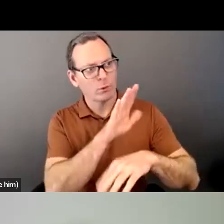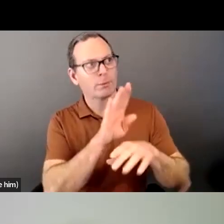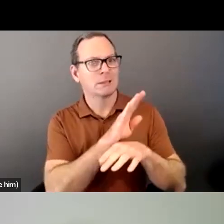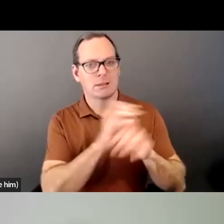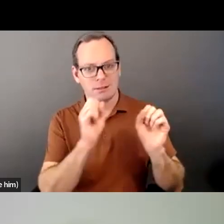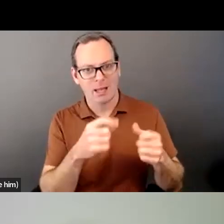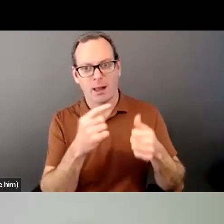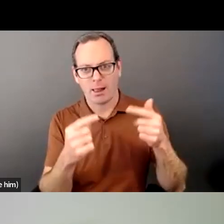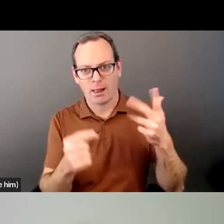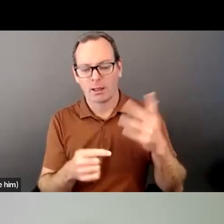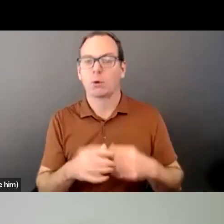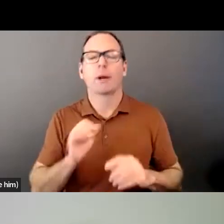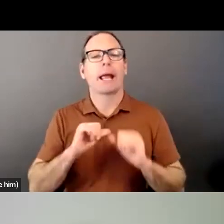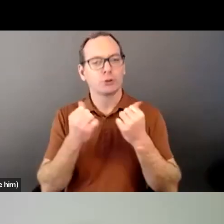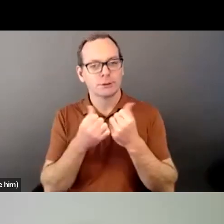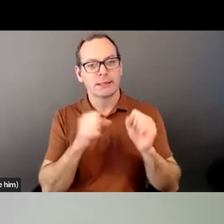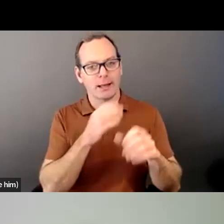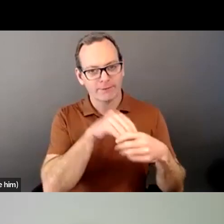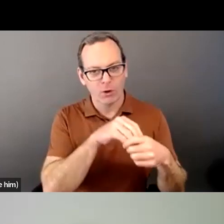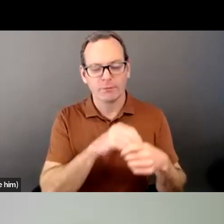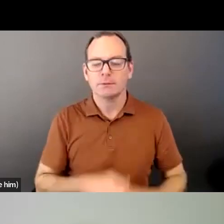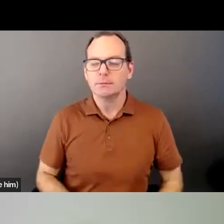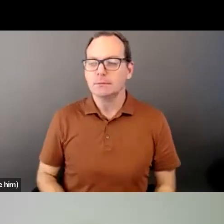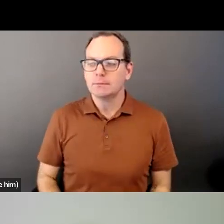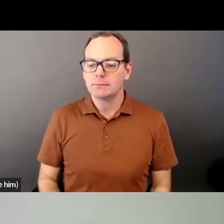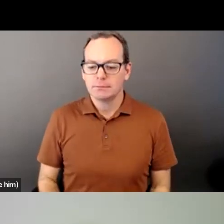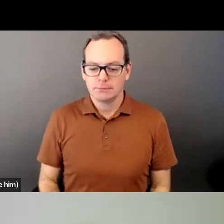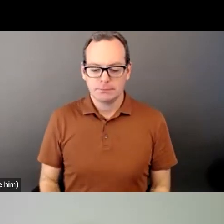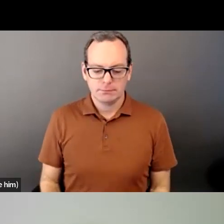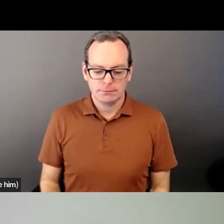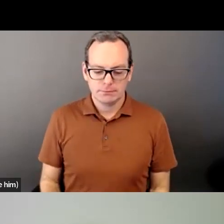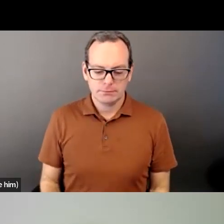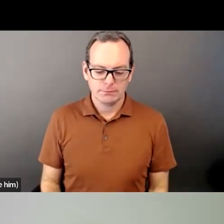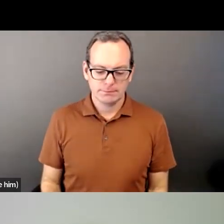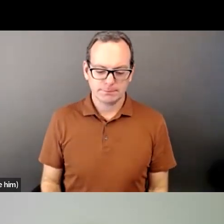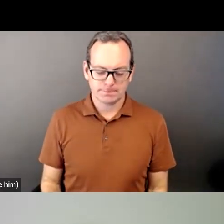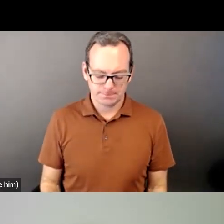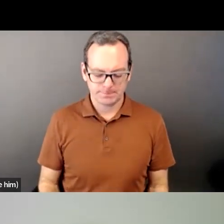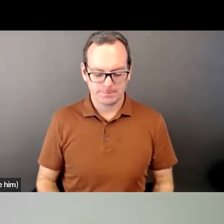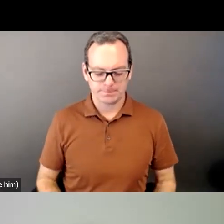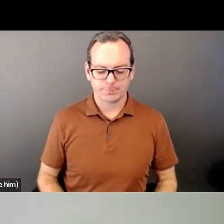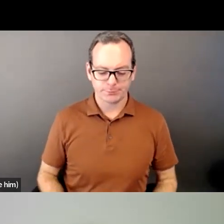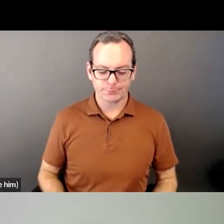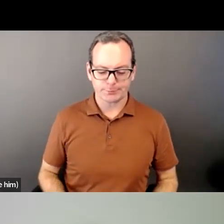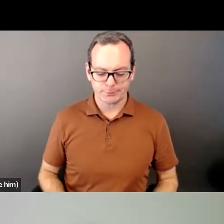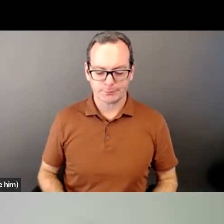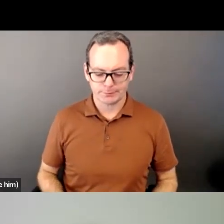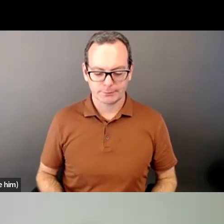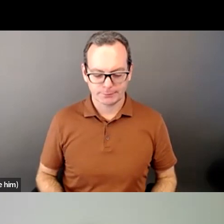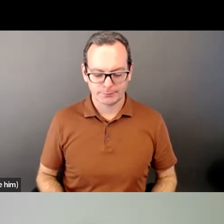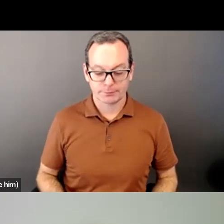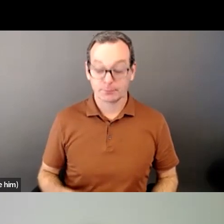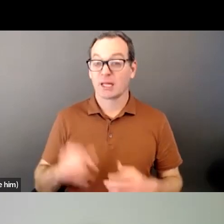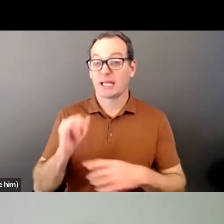you're in your position, I think demonstrating ability in certain tasks and leadership in certain